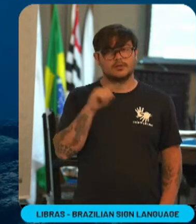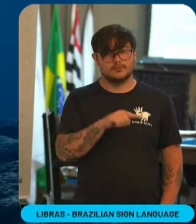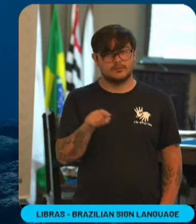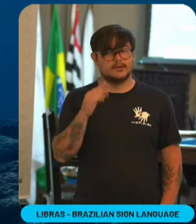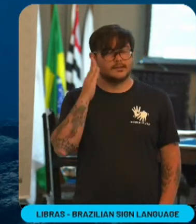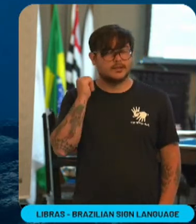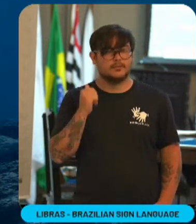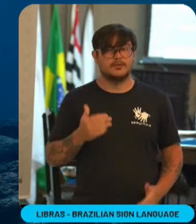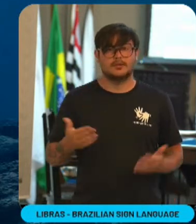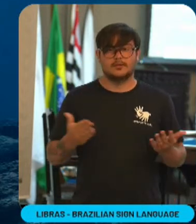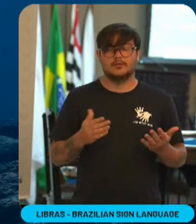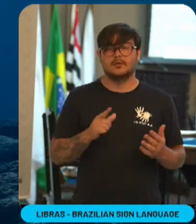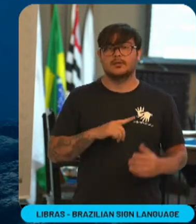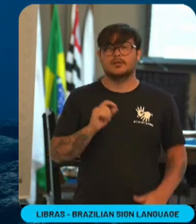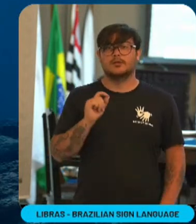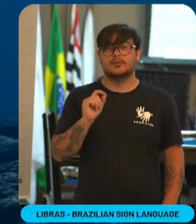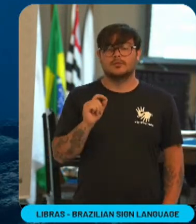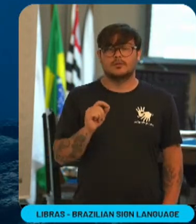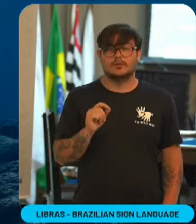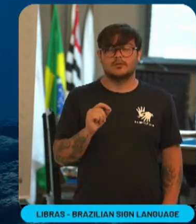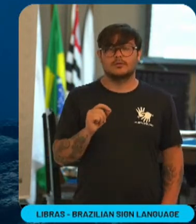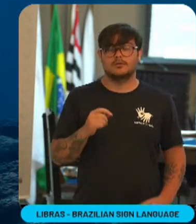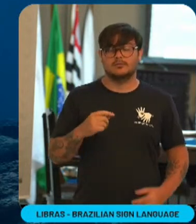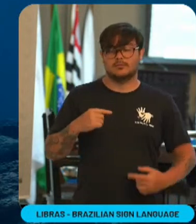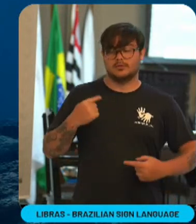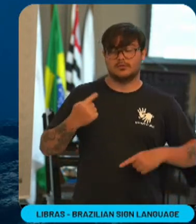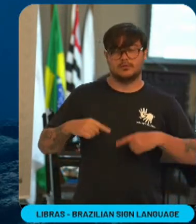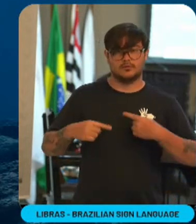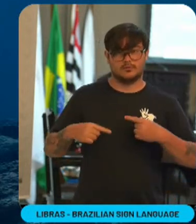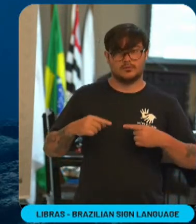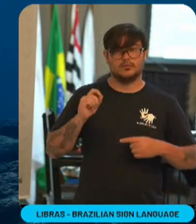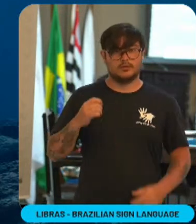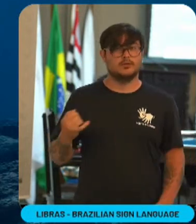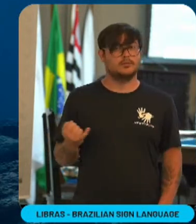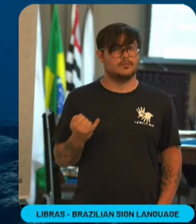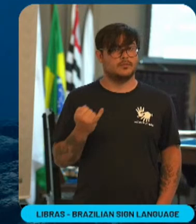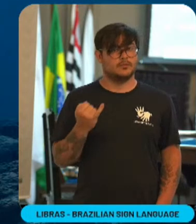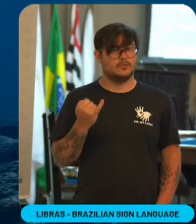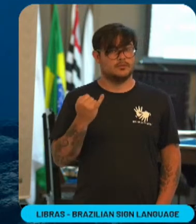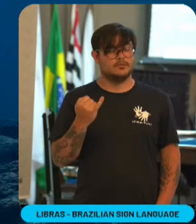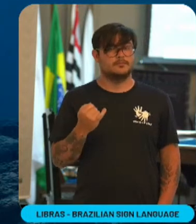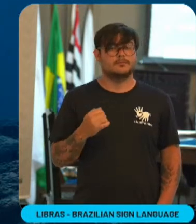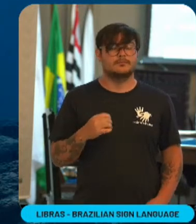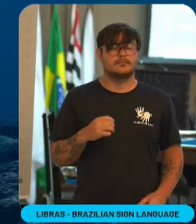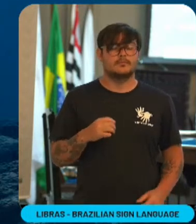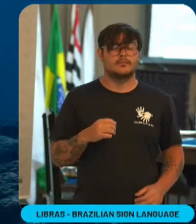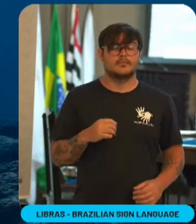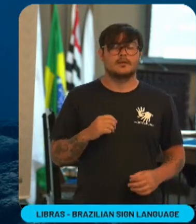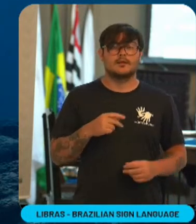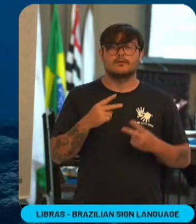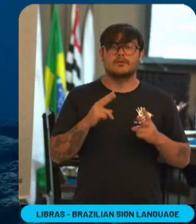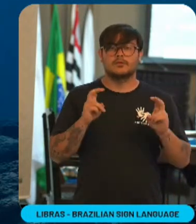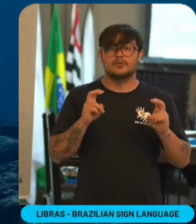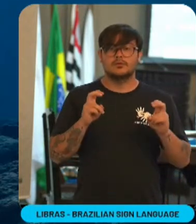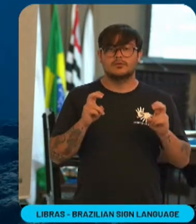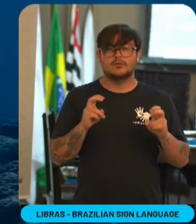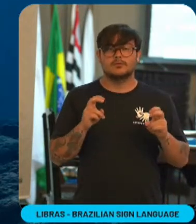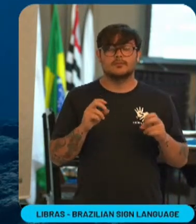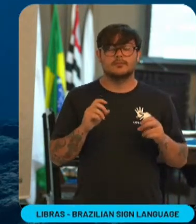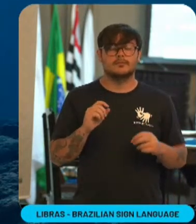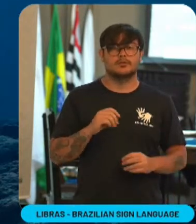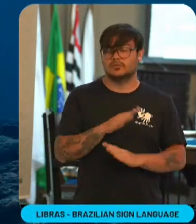I don't know if you know, we will now go through a very important